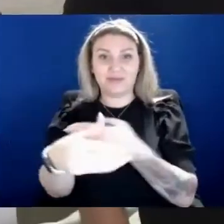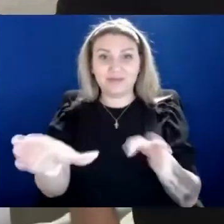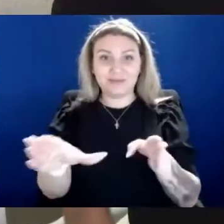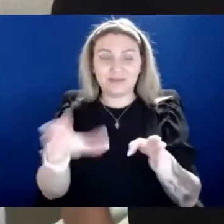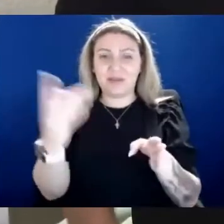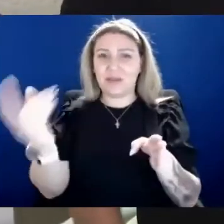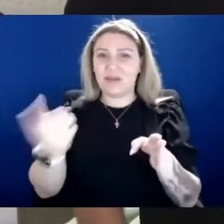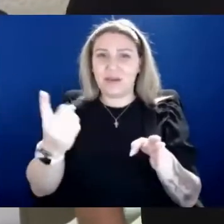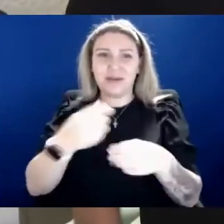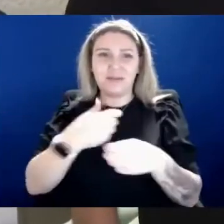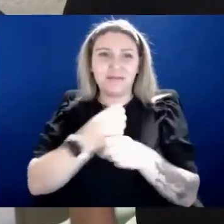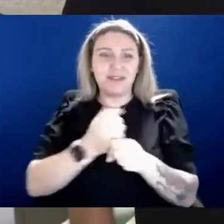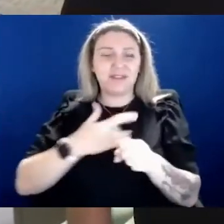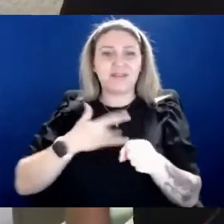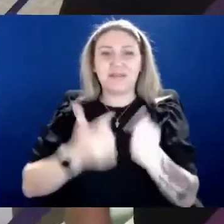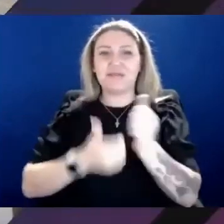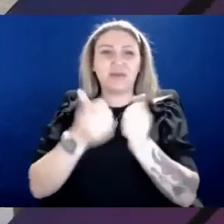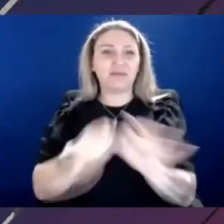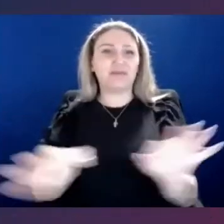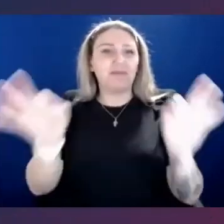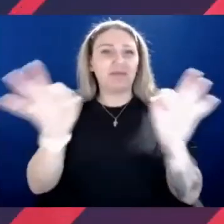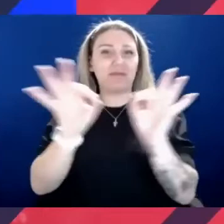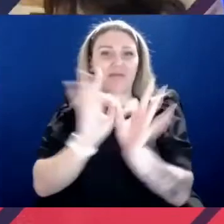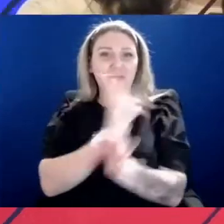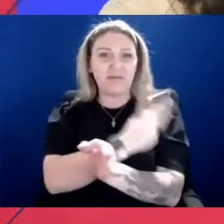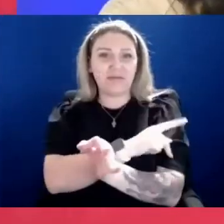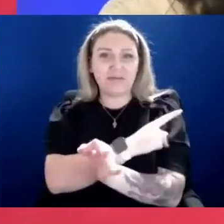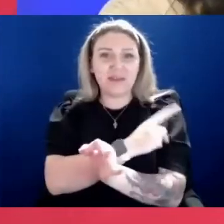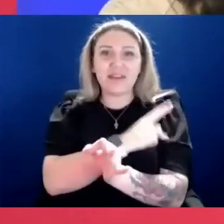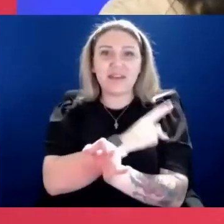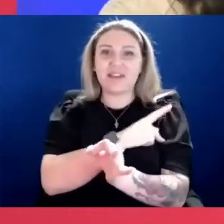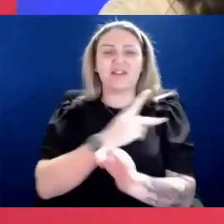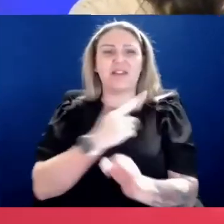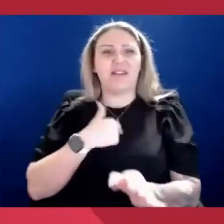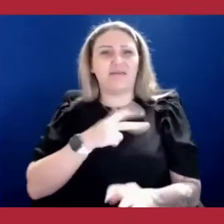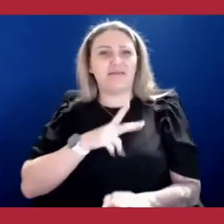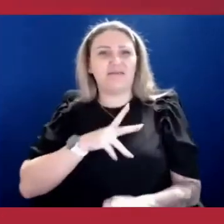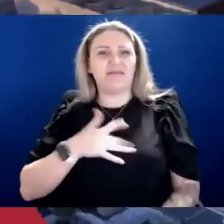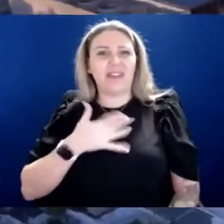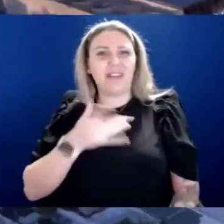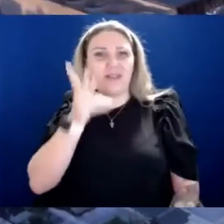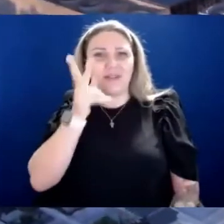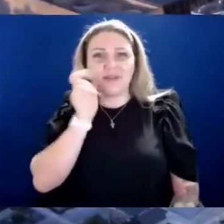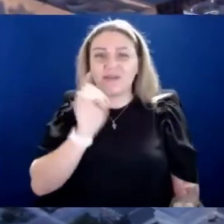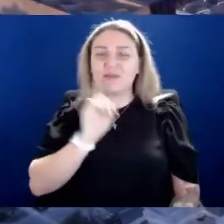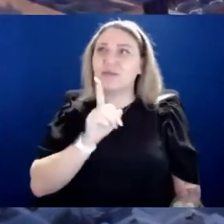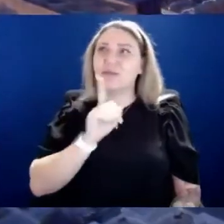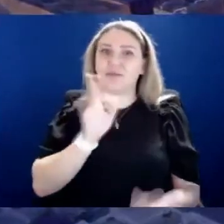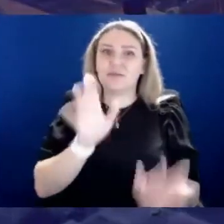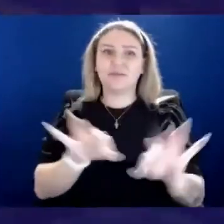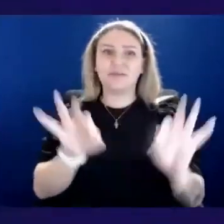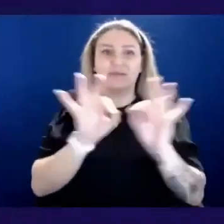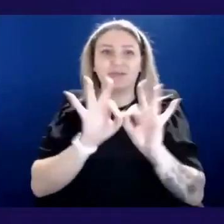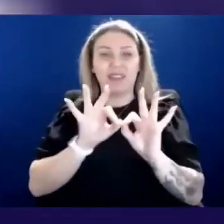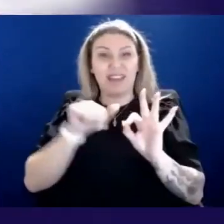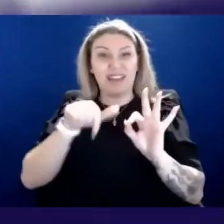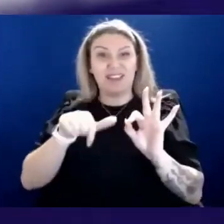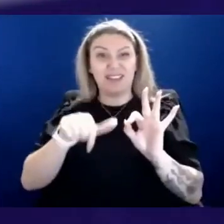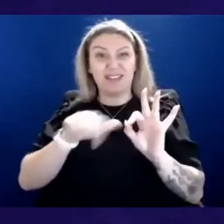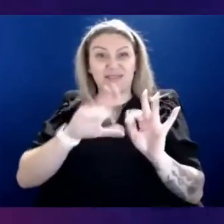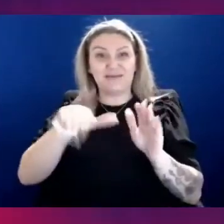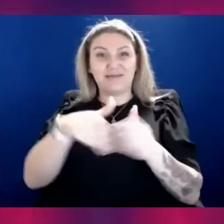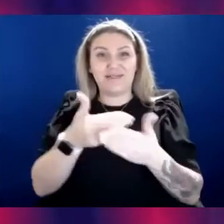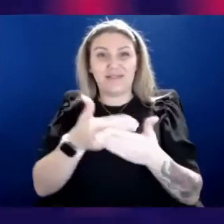most important patient on the planet. I felt heard, and that was really big. This is All Things Heart.